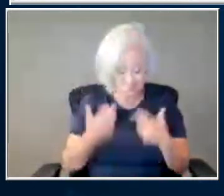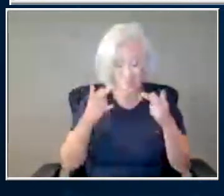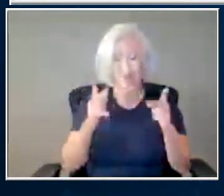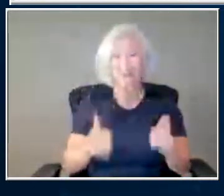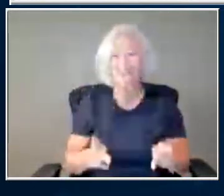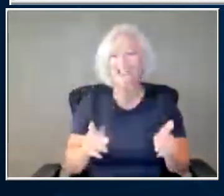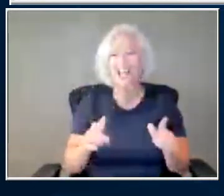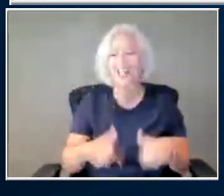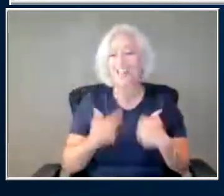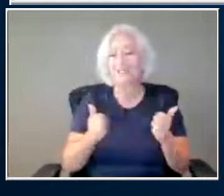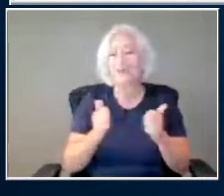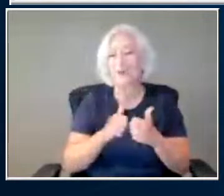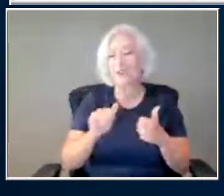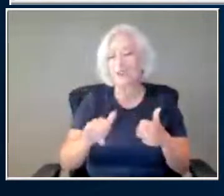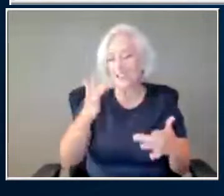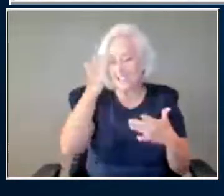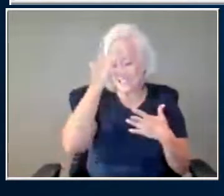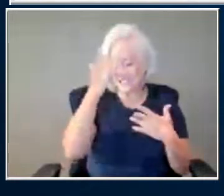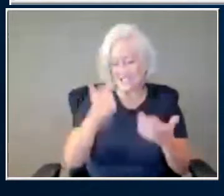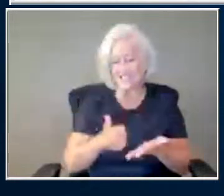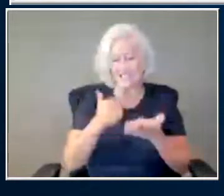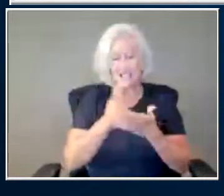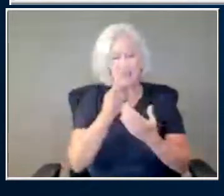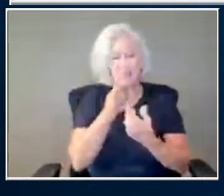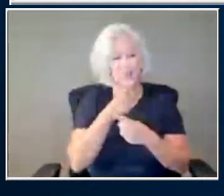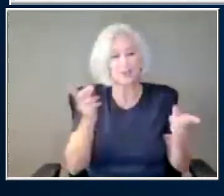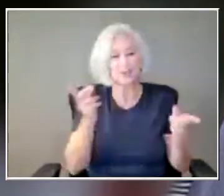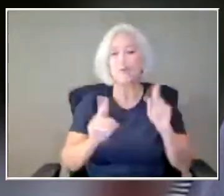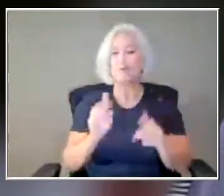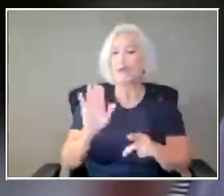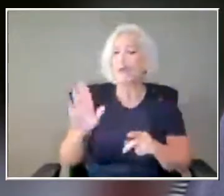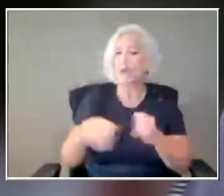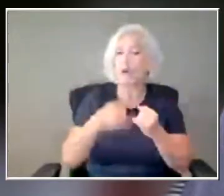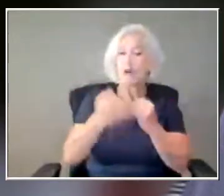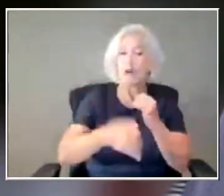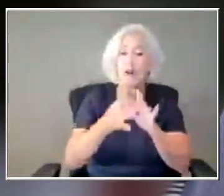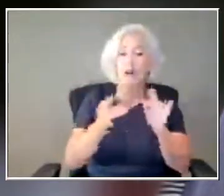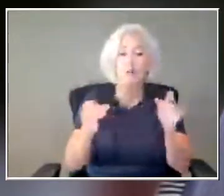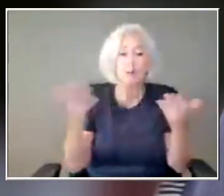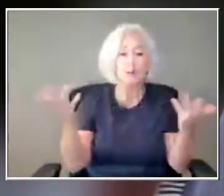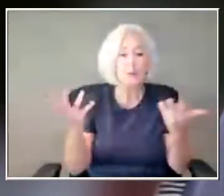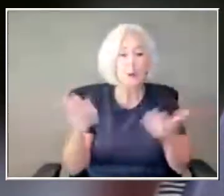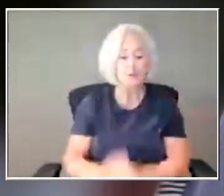and spreading the word. What's the big takeaway from your story?